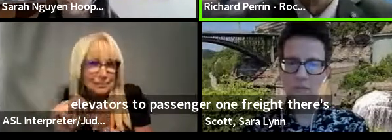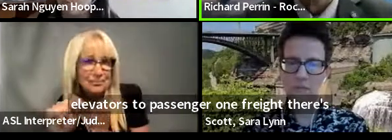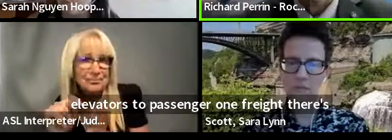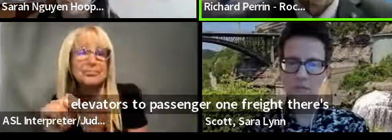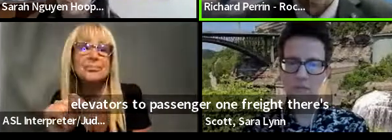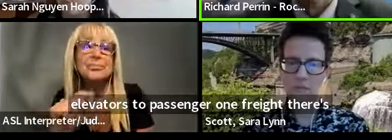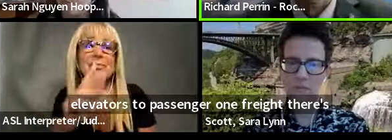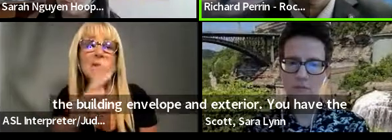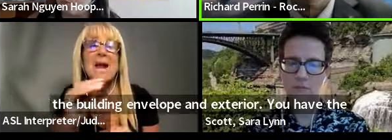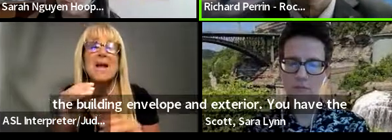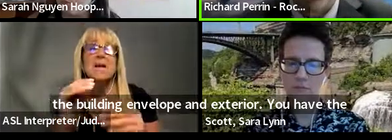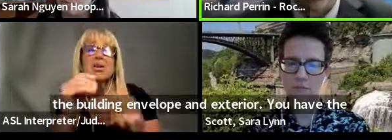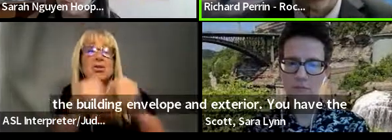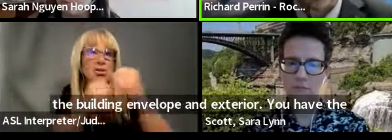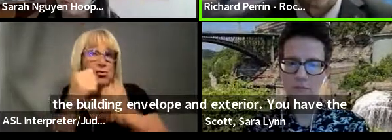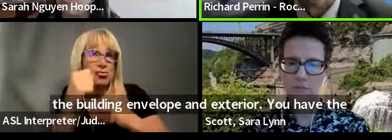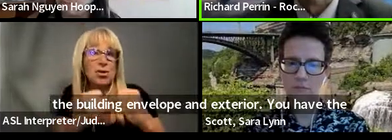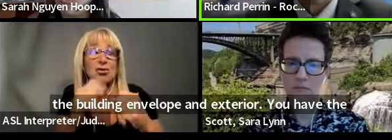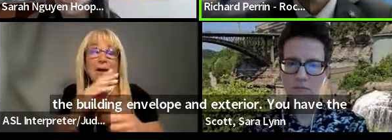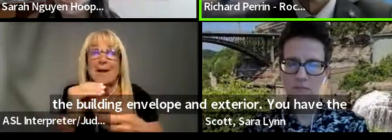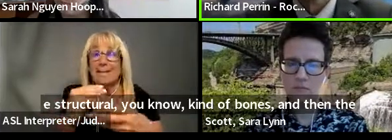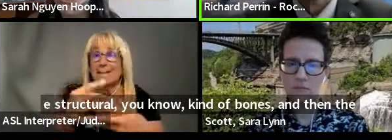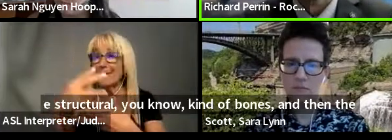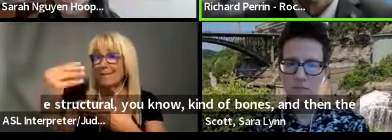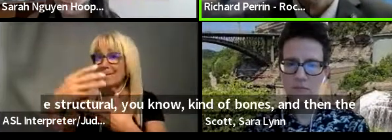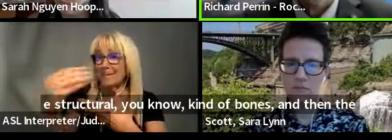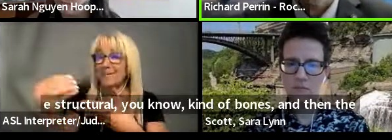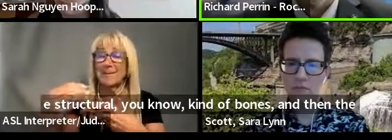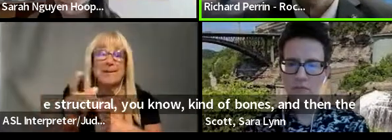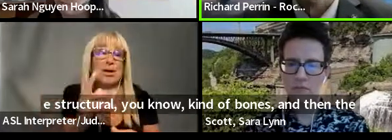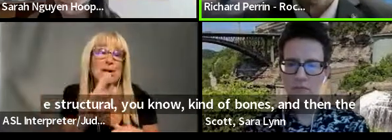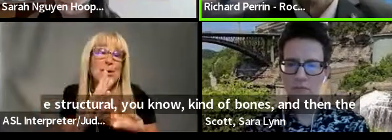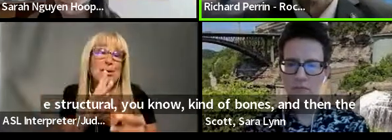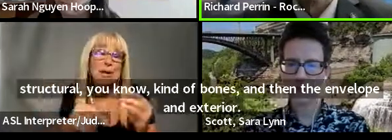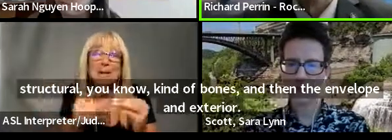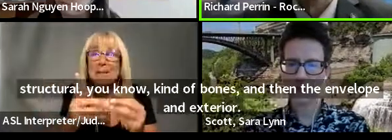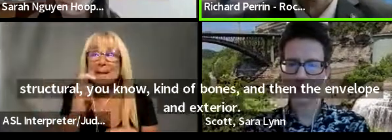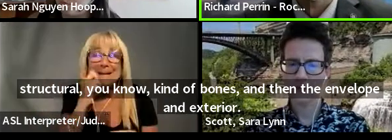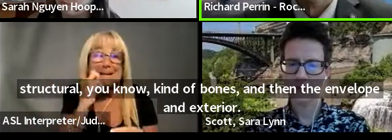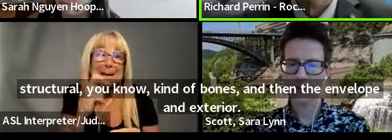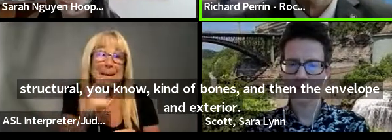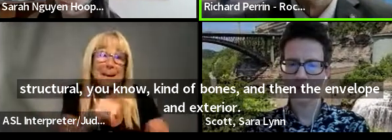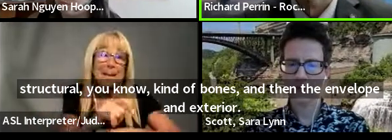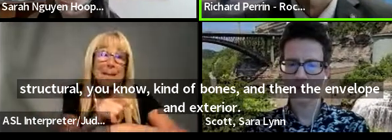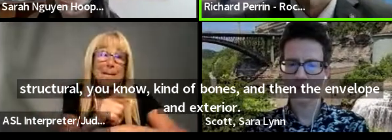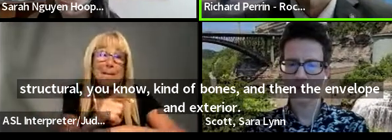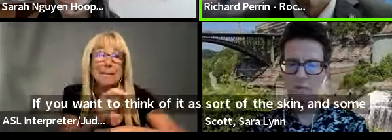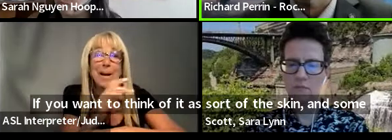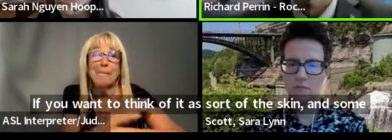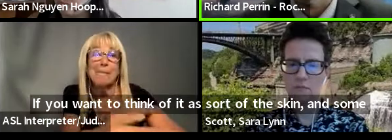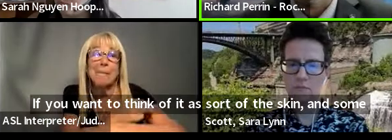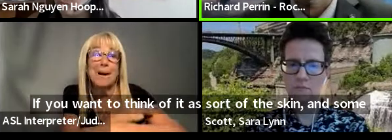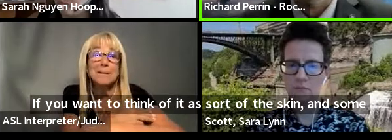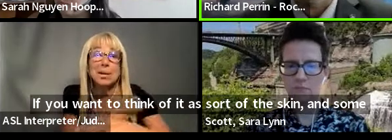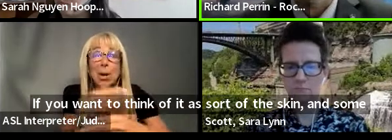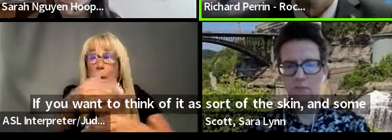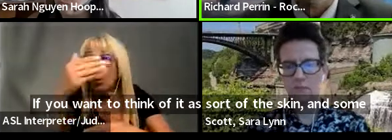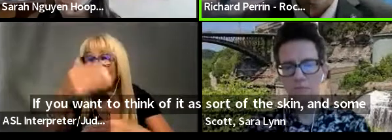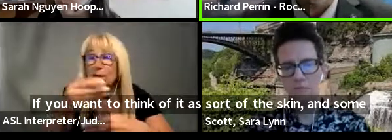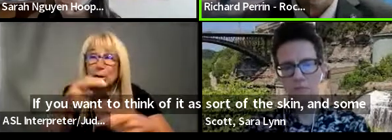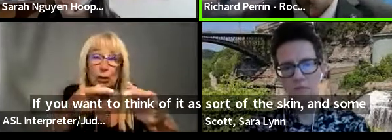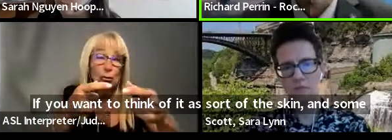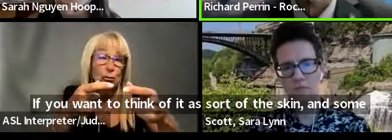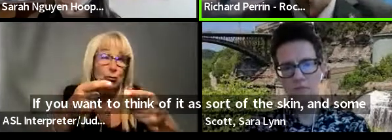bones, and then the envelope and exterior, if you want to think of it as sort of the skin and some of the muscle that goes around those types of things. That would be window repairs and